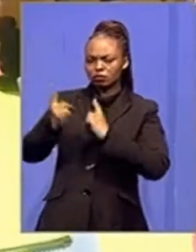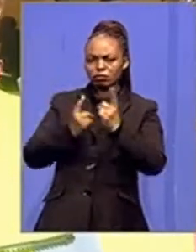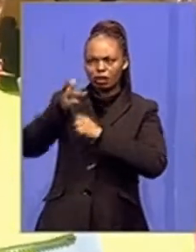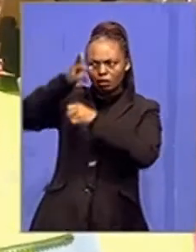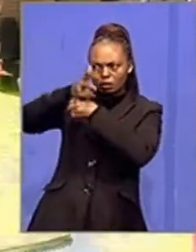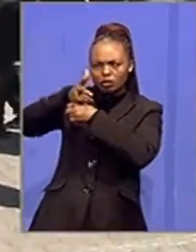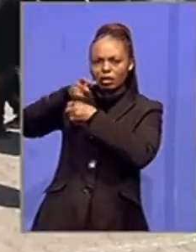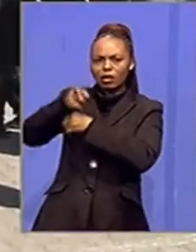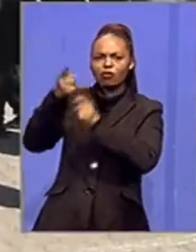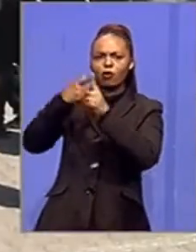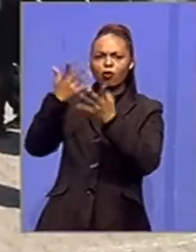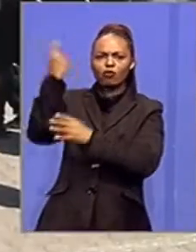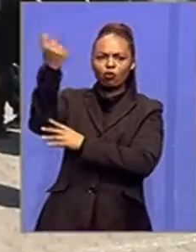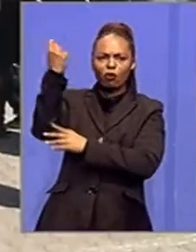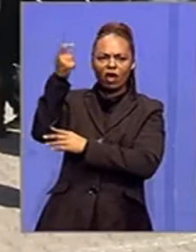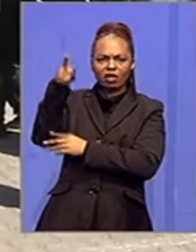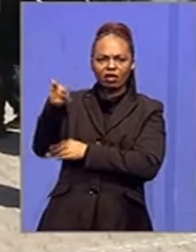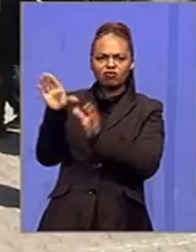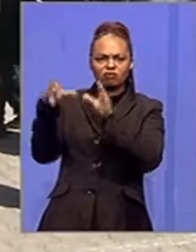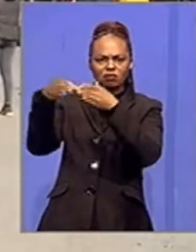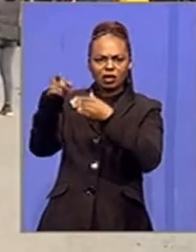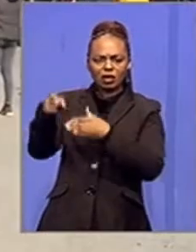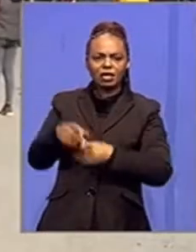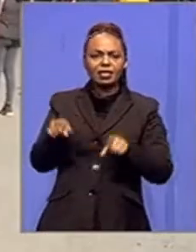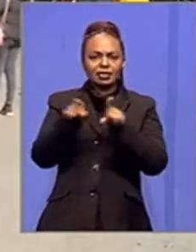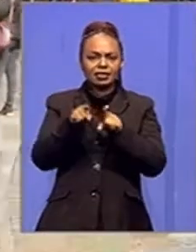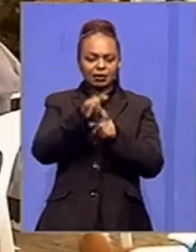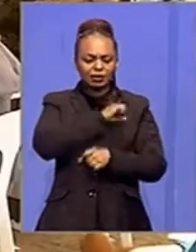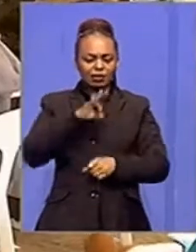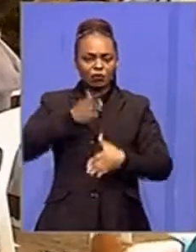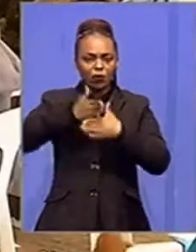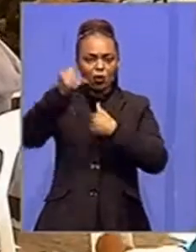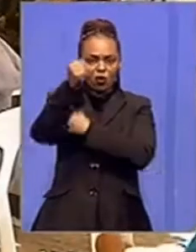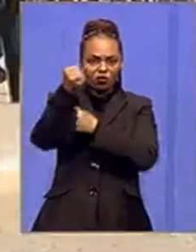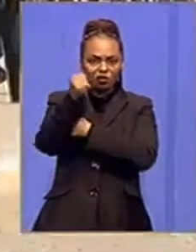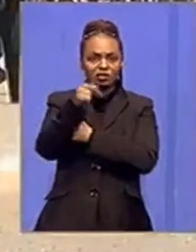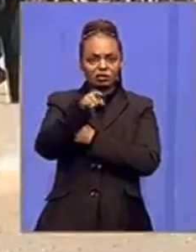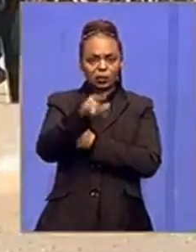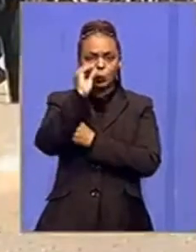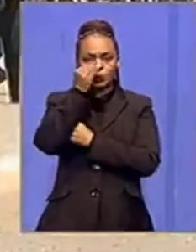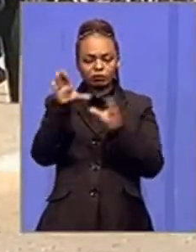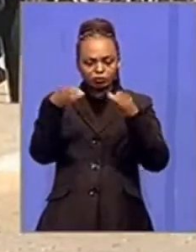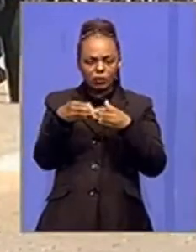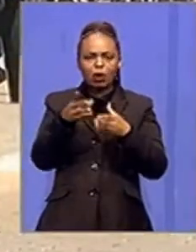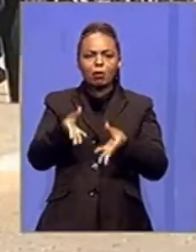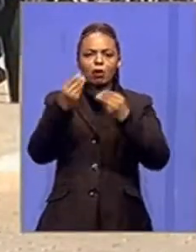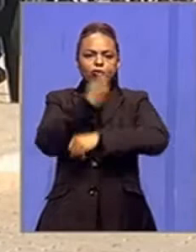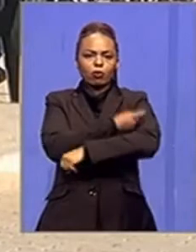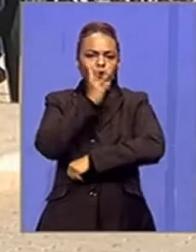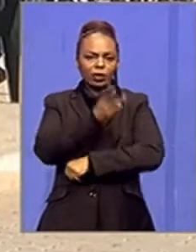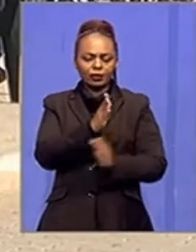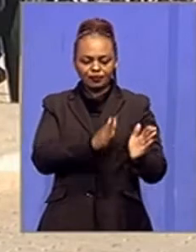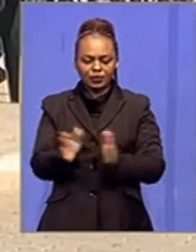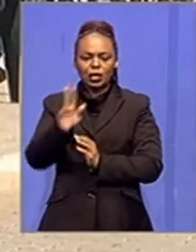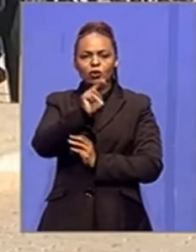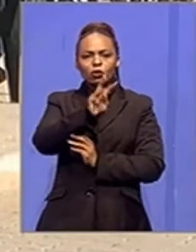mo Polokwane fela. Bašomi ba ba šomelago ka dikantorong le bona ba ya go hwetša moento. Ka Northwest, kgoro ya maphelo e re